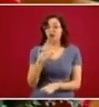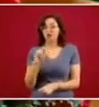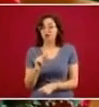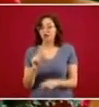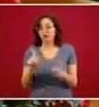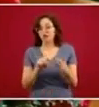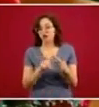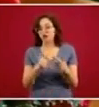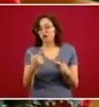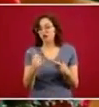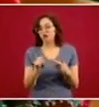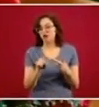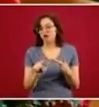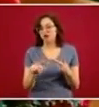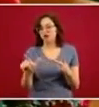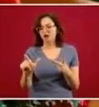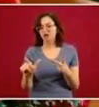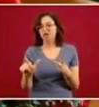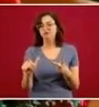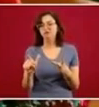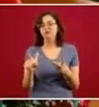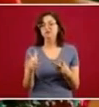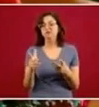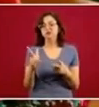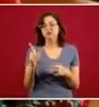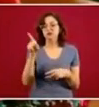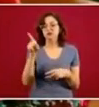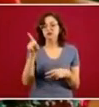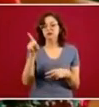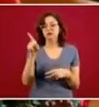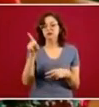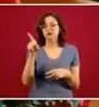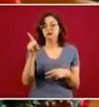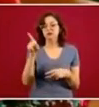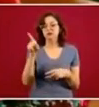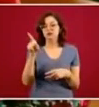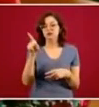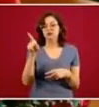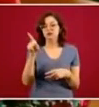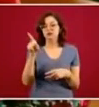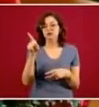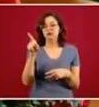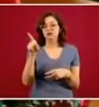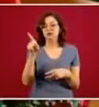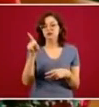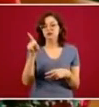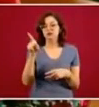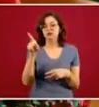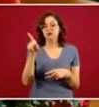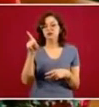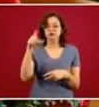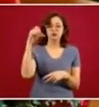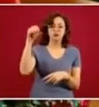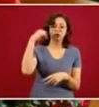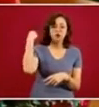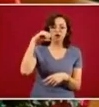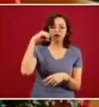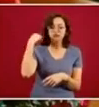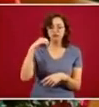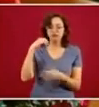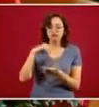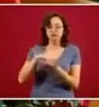Are the medical units saturated currently or not? We were hearing about a case in